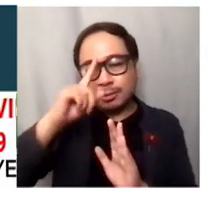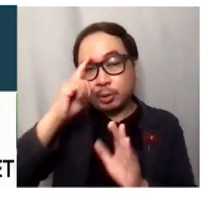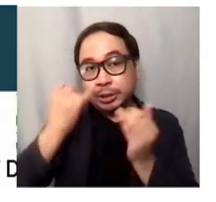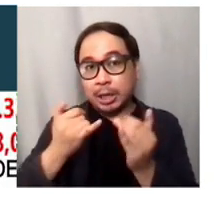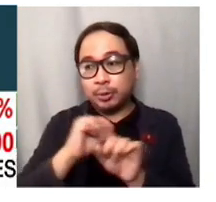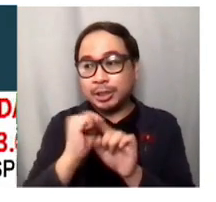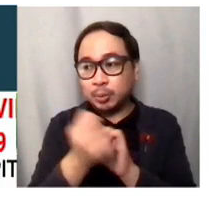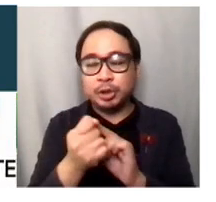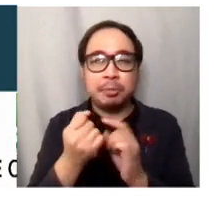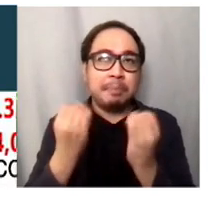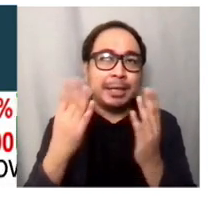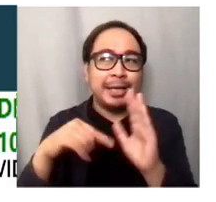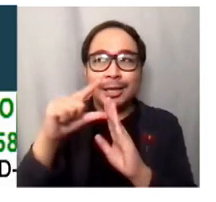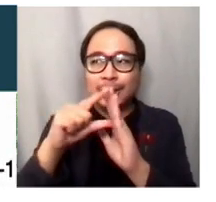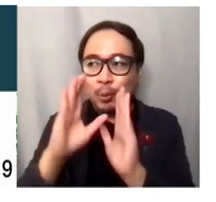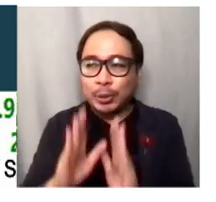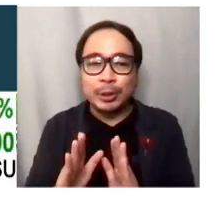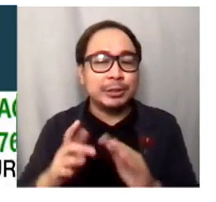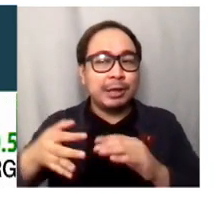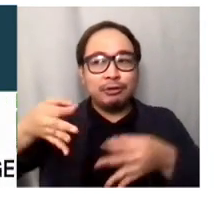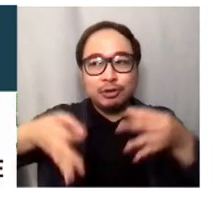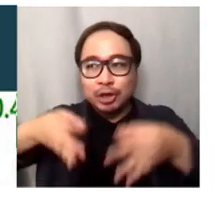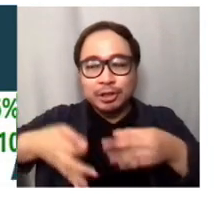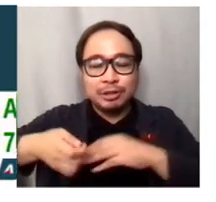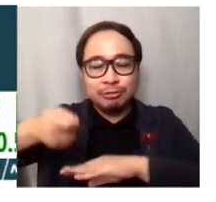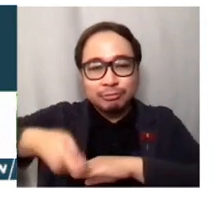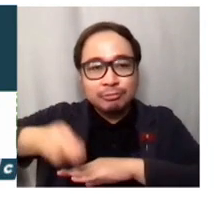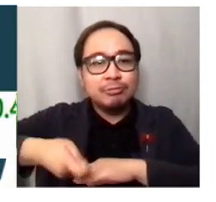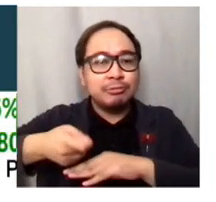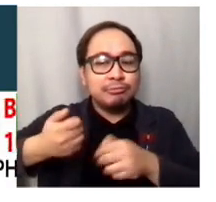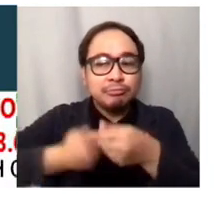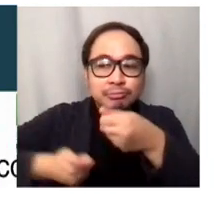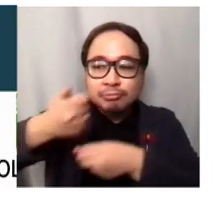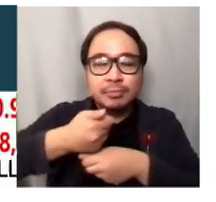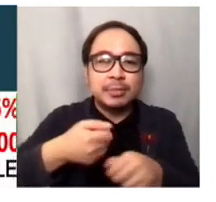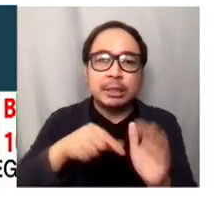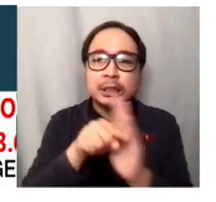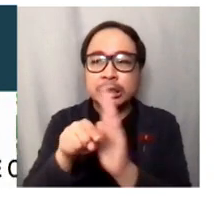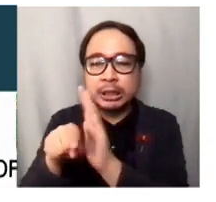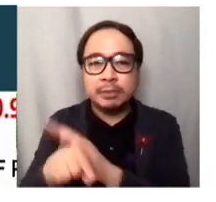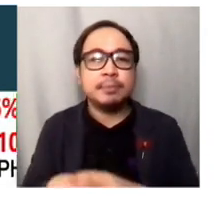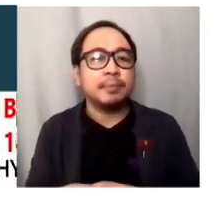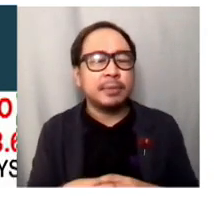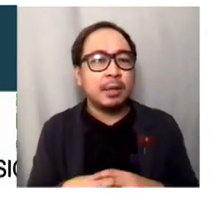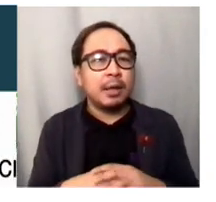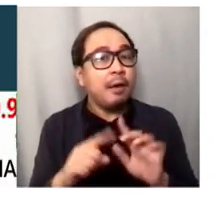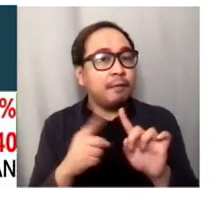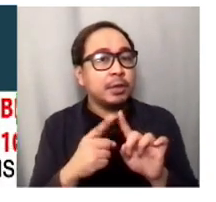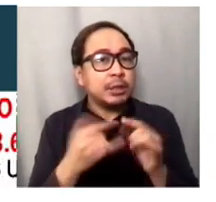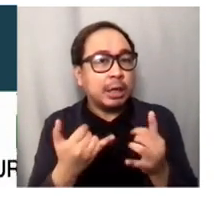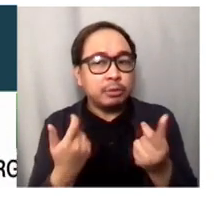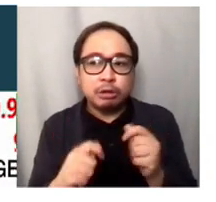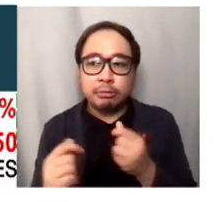wherein lawyers and judges are being killed? Well, first, we welcome the effort of many other groups